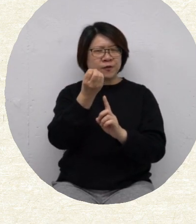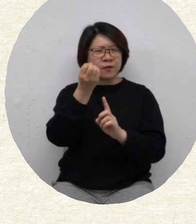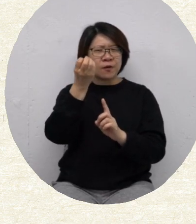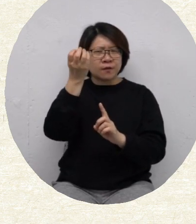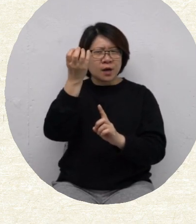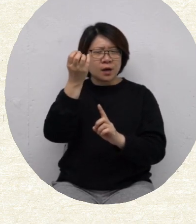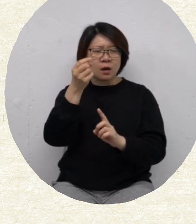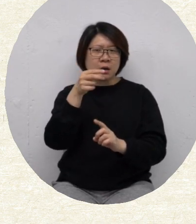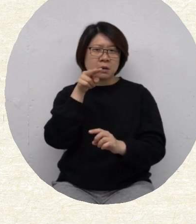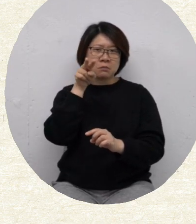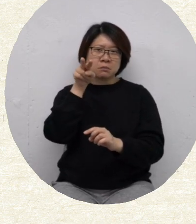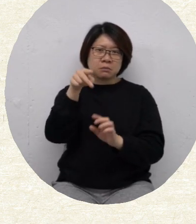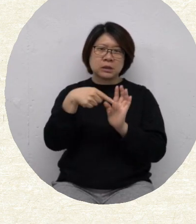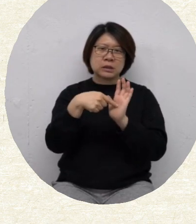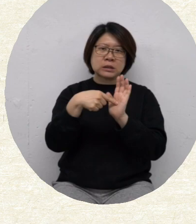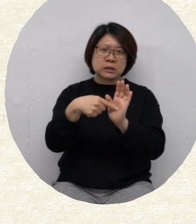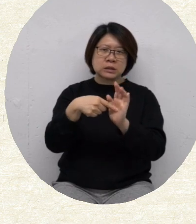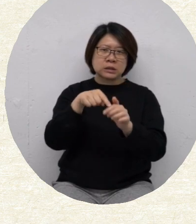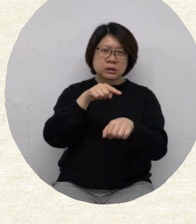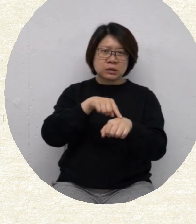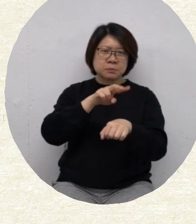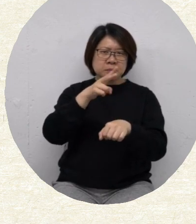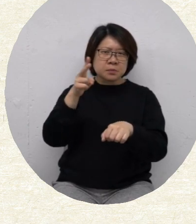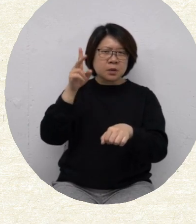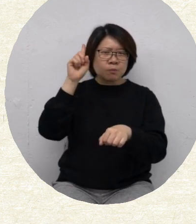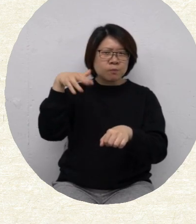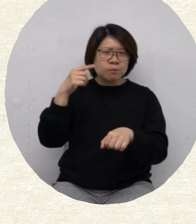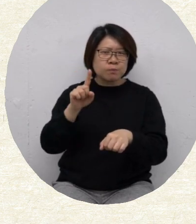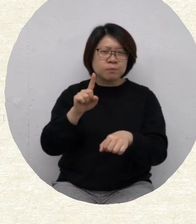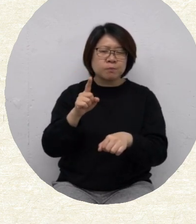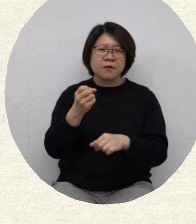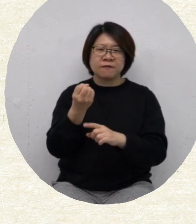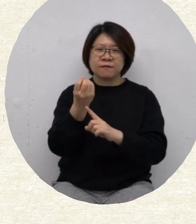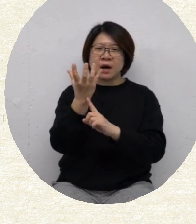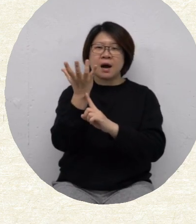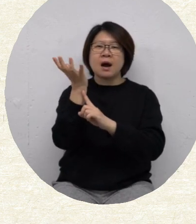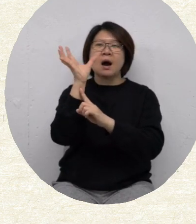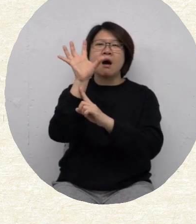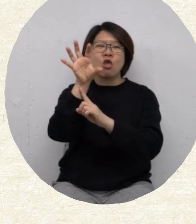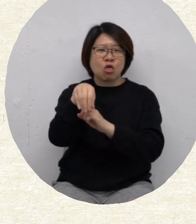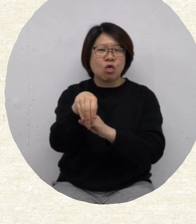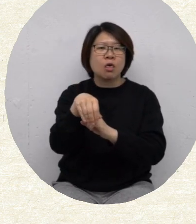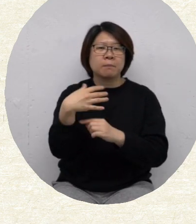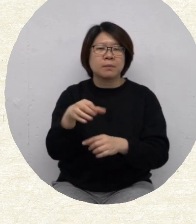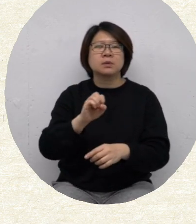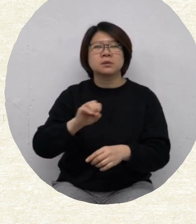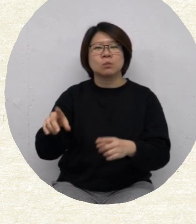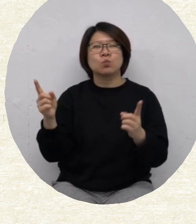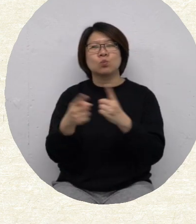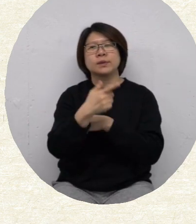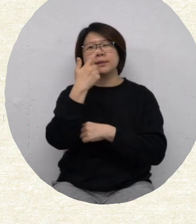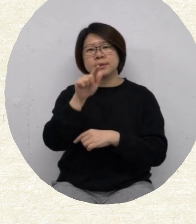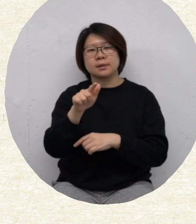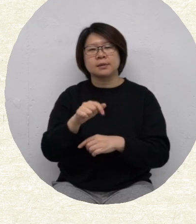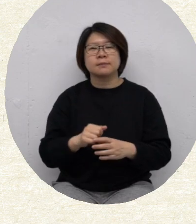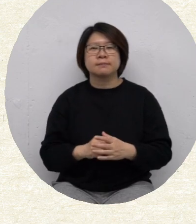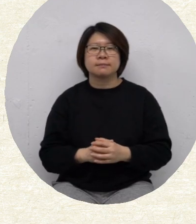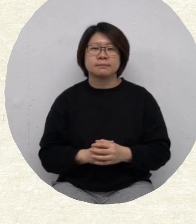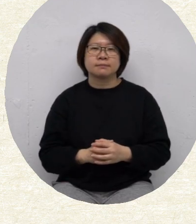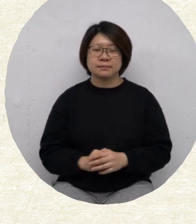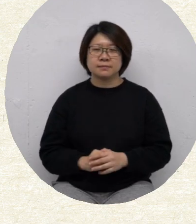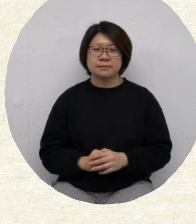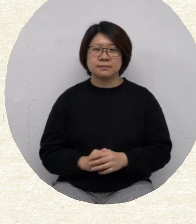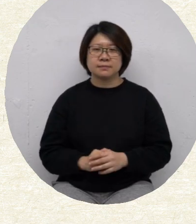life arrangements. I also created several vases in the form of takeout containers, and during the